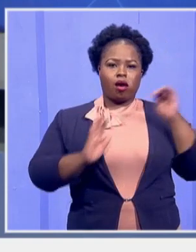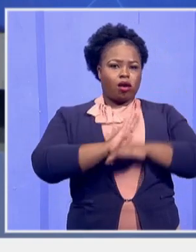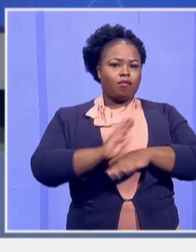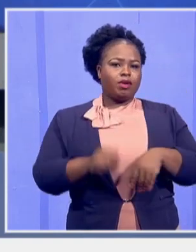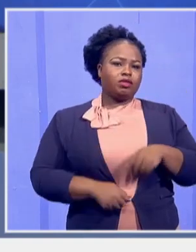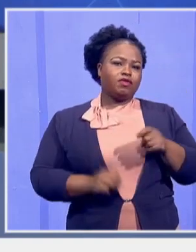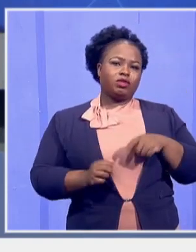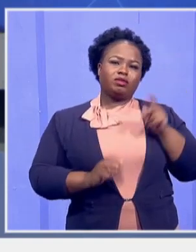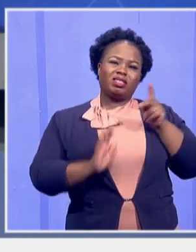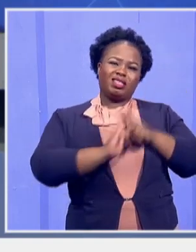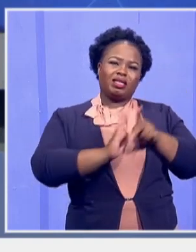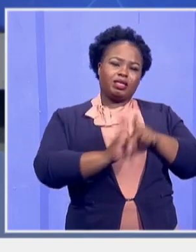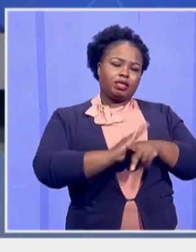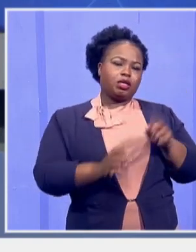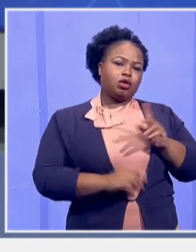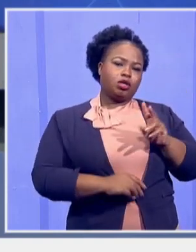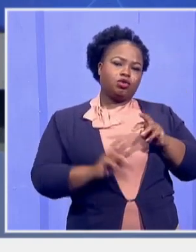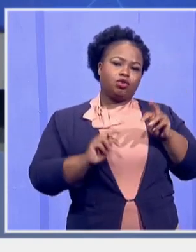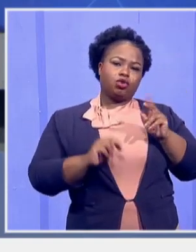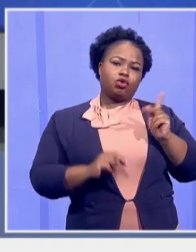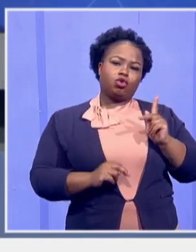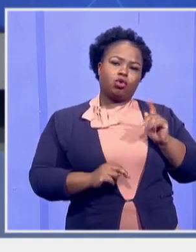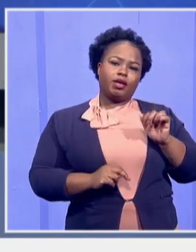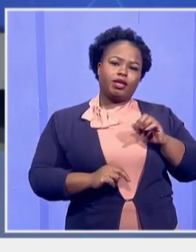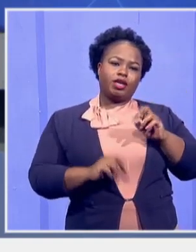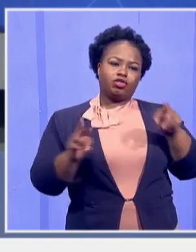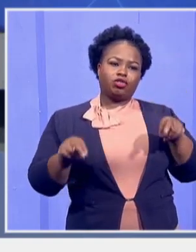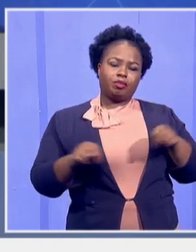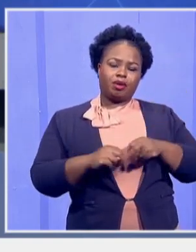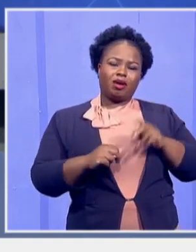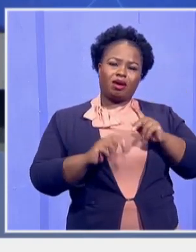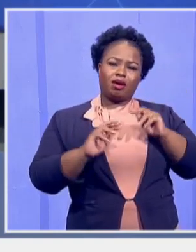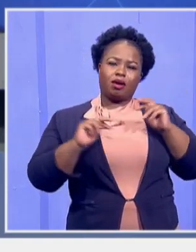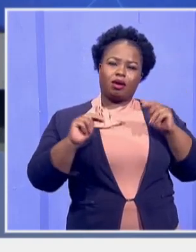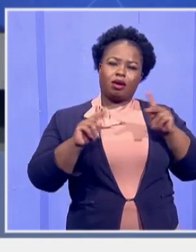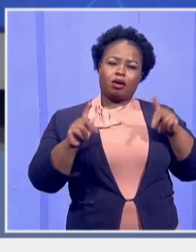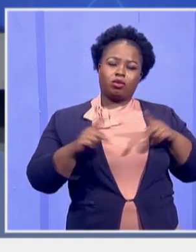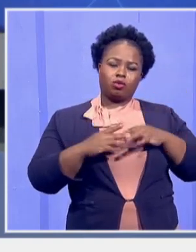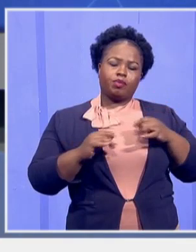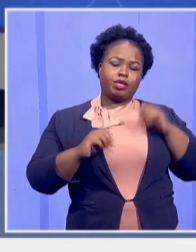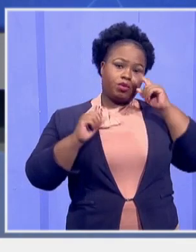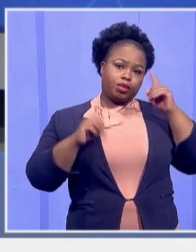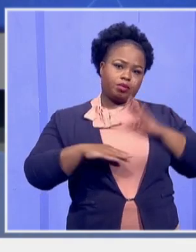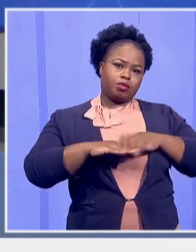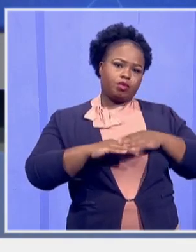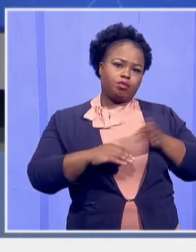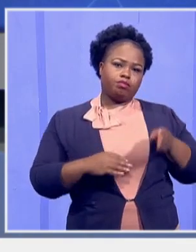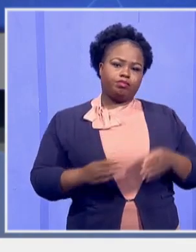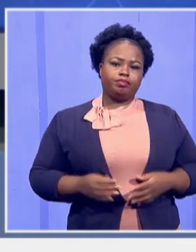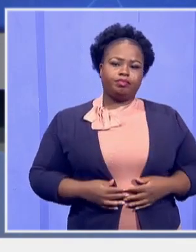poaching incidents in the Kruger National Park. Awareness and fundraising efforts are still continuing.